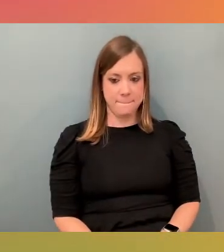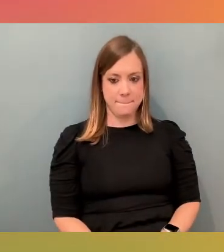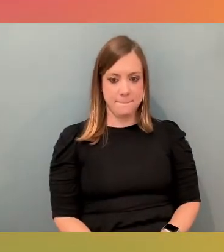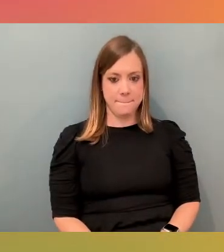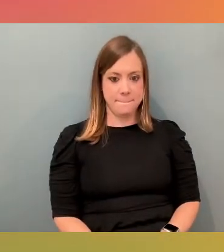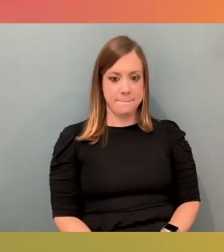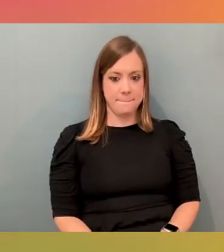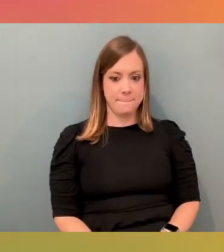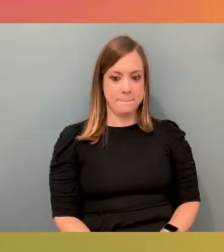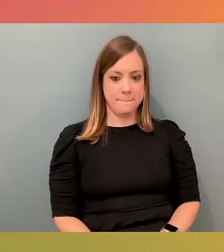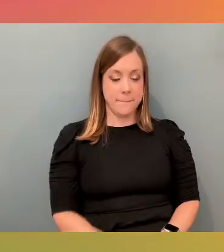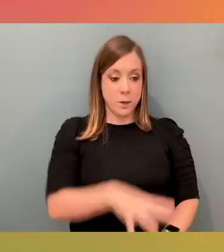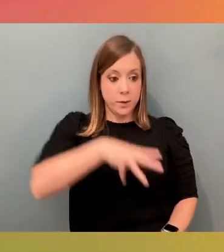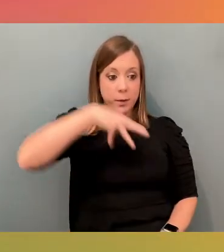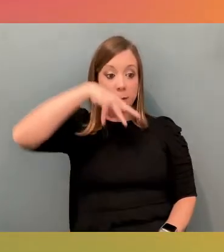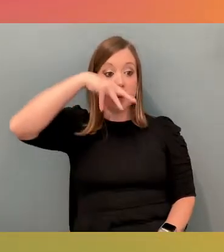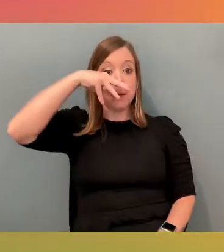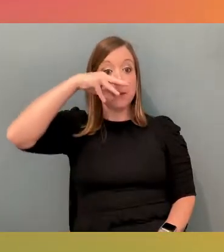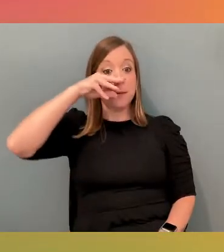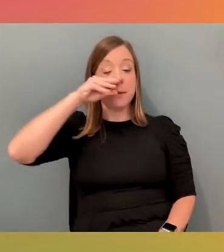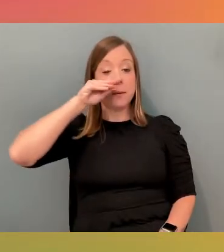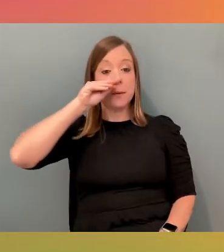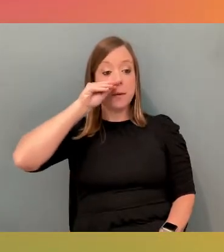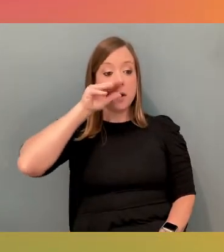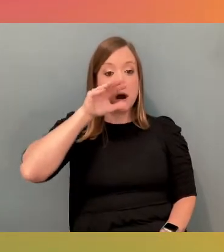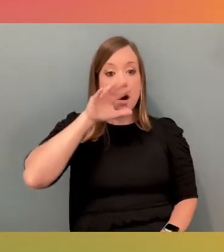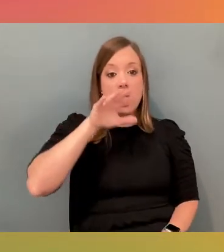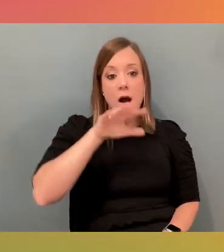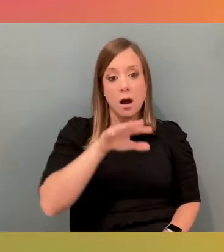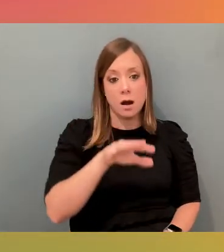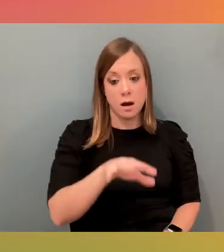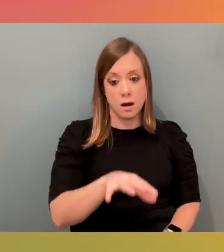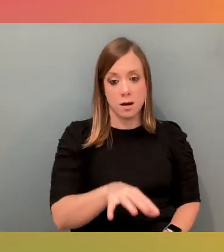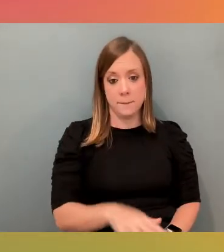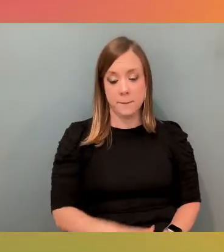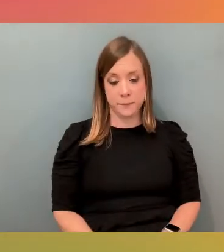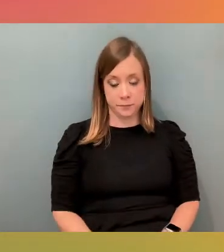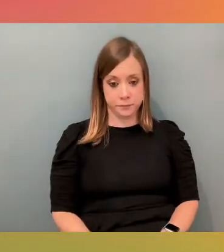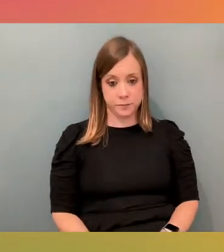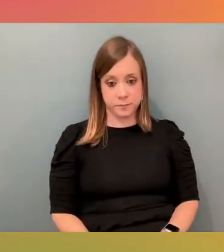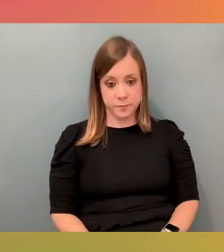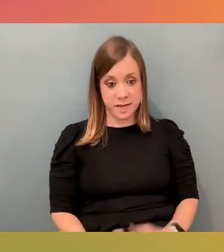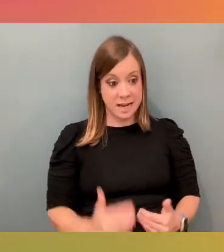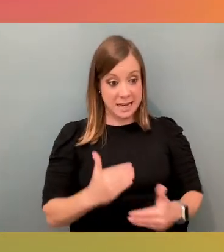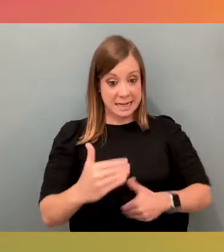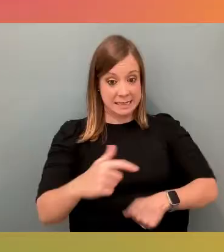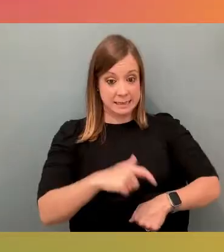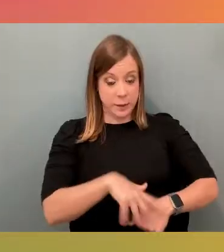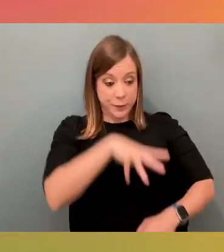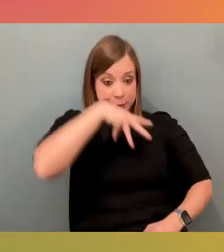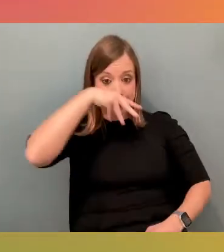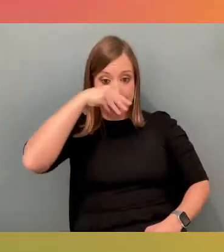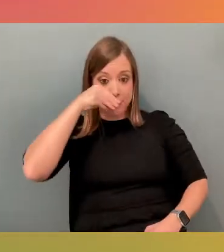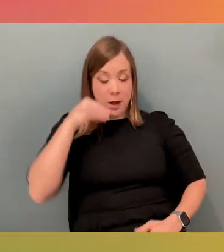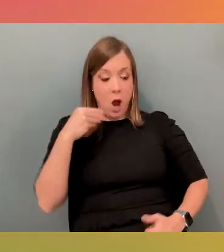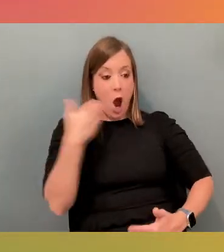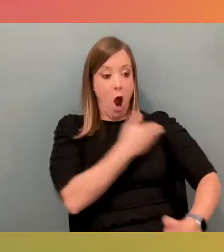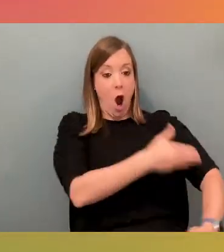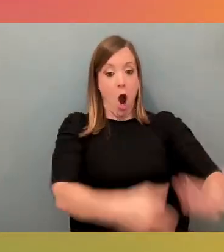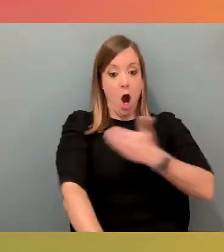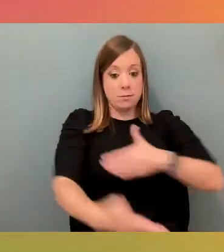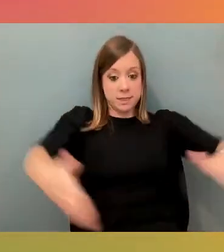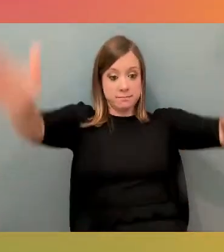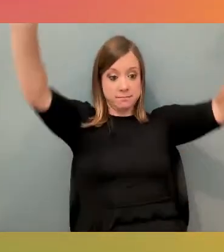Inhale and exhale. On your next breath in, reach those arms up, kneeling